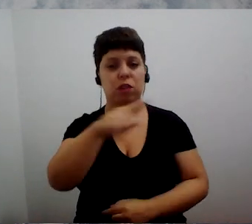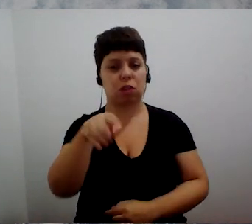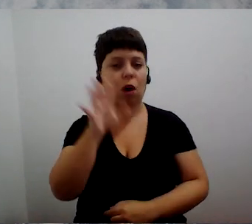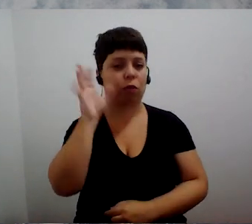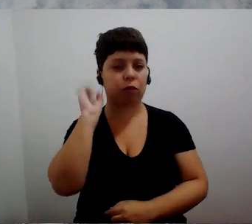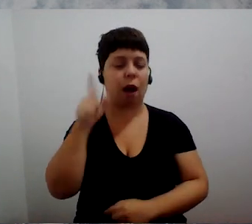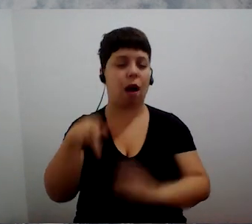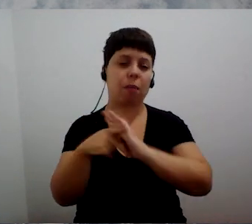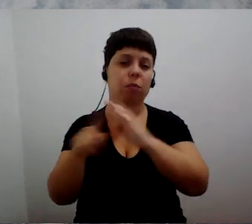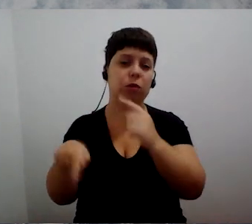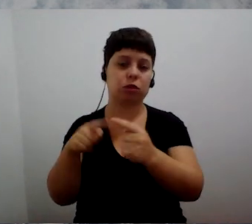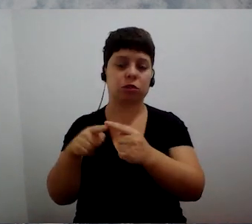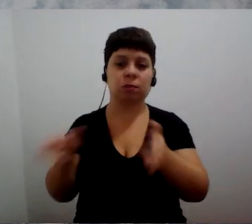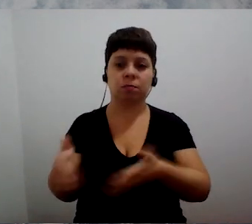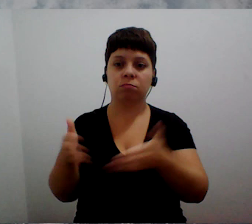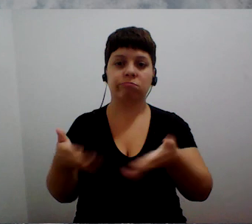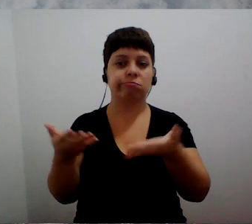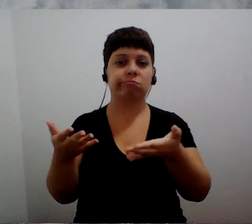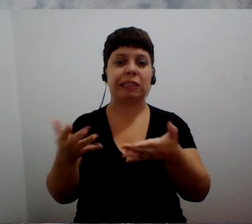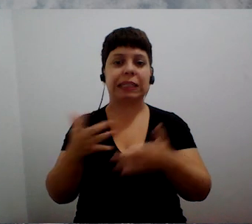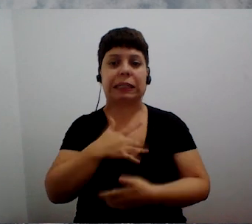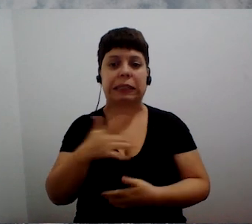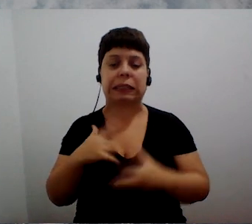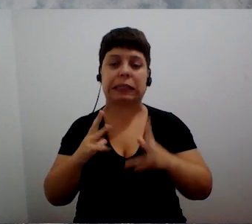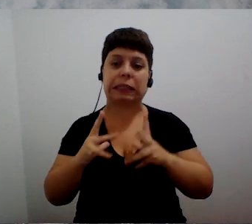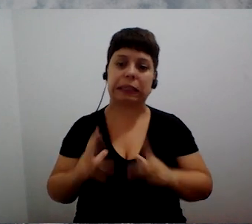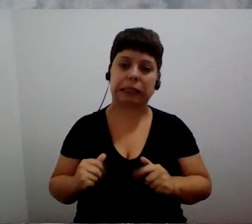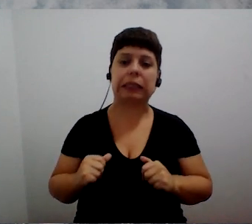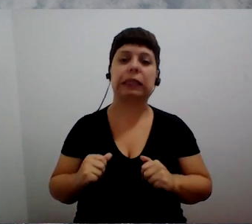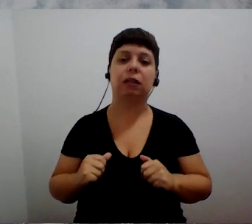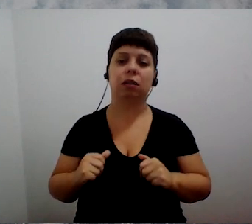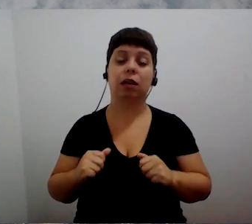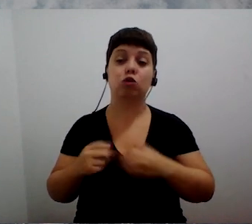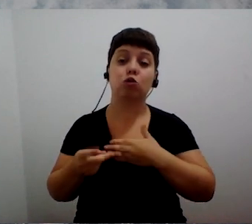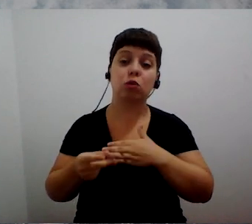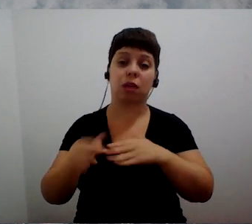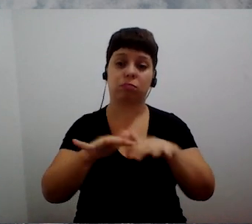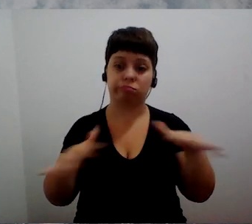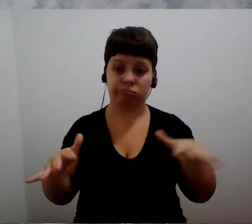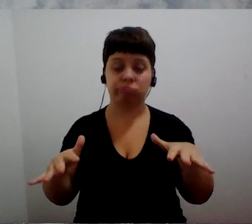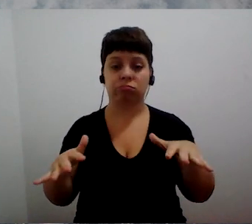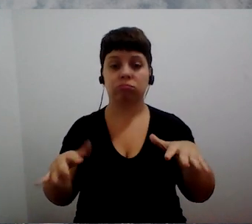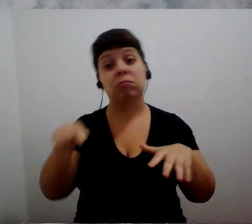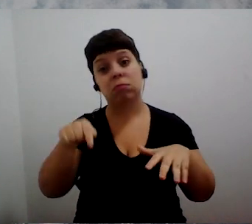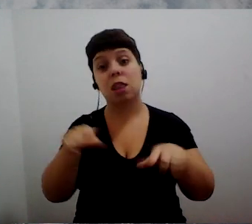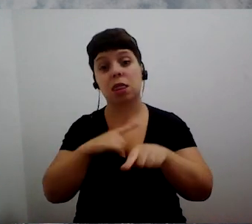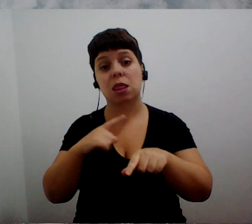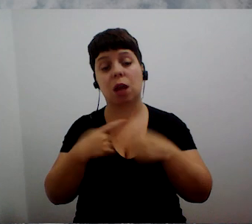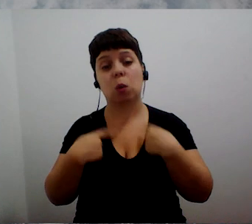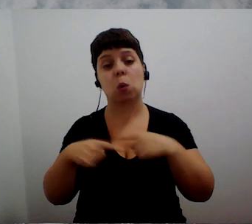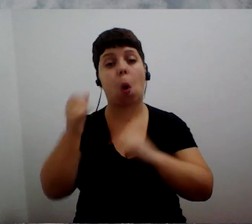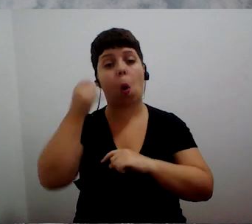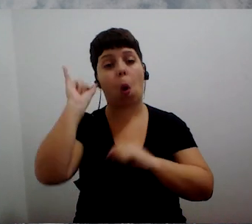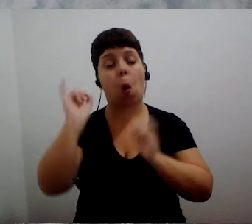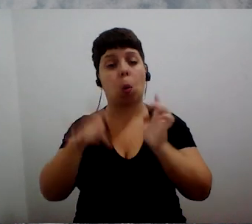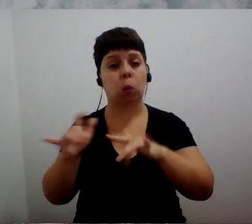World Bank, which I'm sure many of you have heard about, who works to support clean, healthy, and productive oceans, including fighting marine